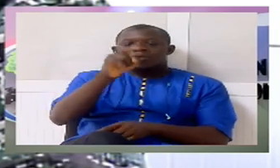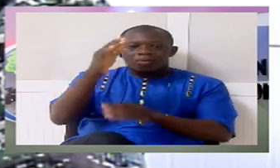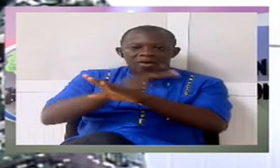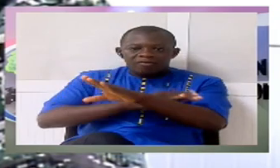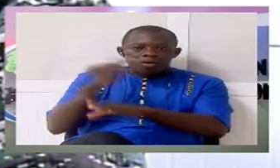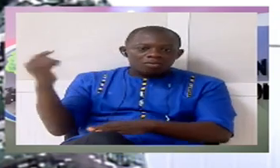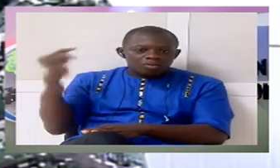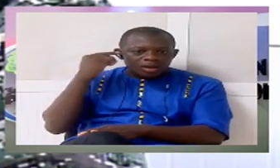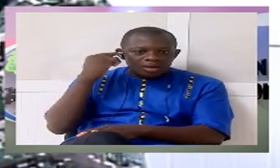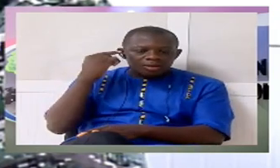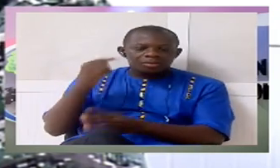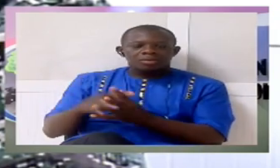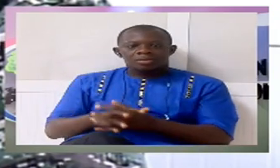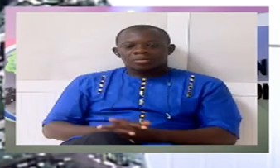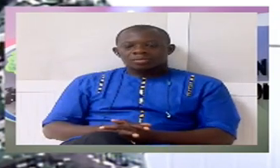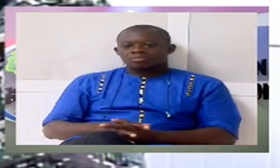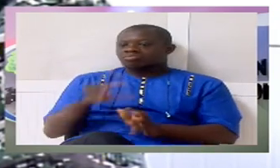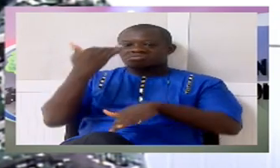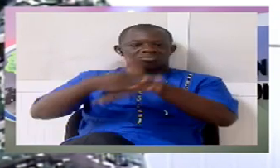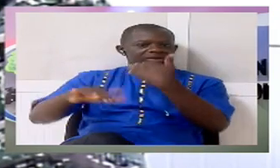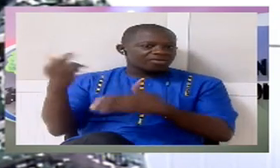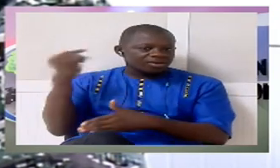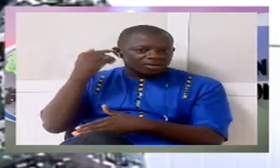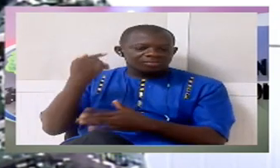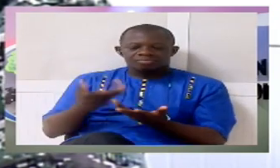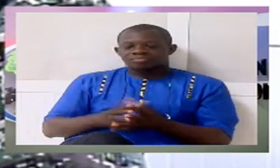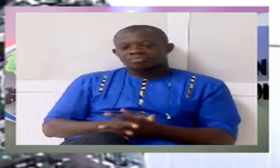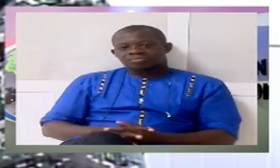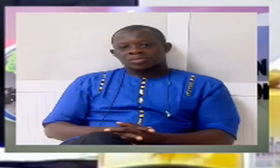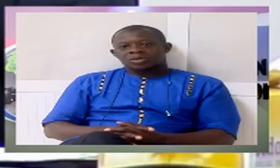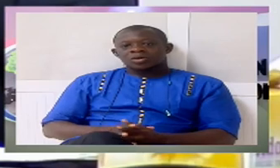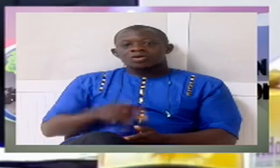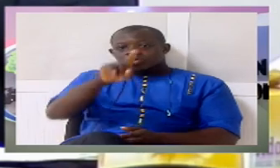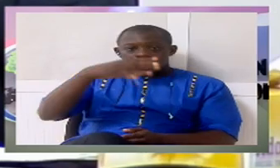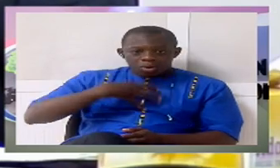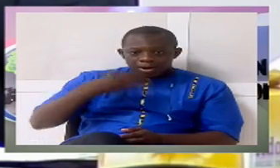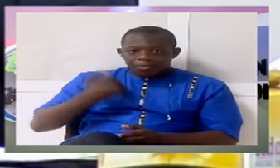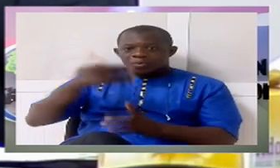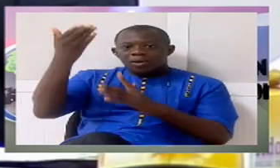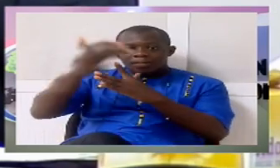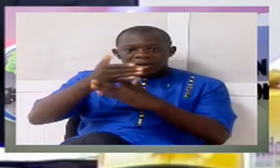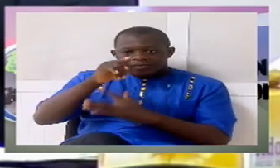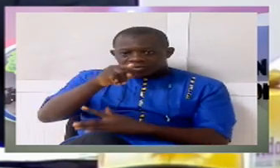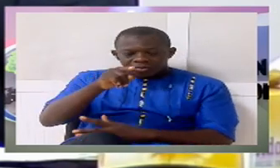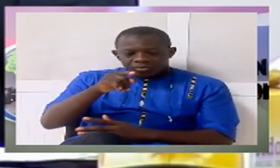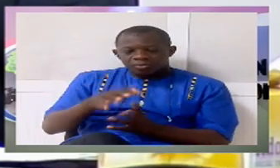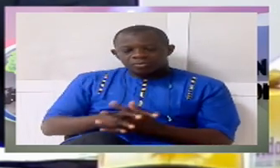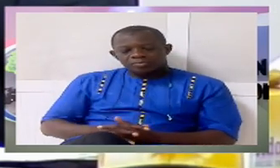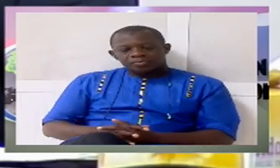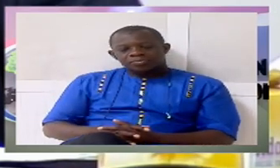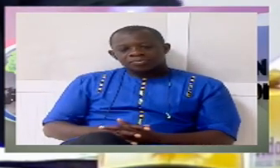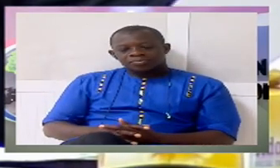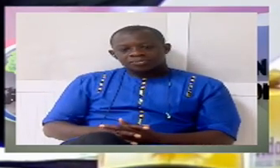laajté moy ndax mus nga ko dégga? Mus mako dégga. I've never heard. You want us to believe that? Bëgg nga ñu gom loolu.